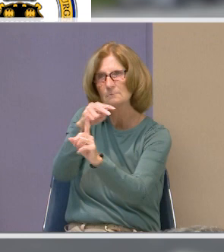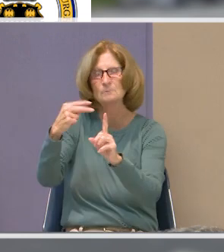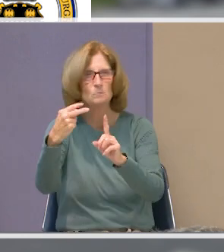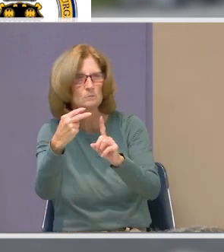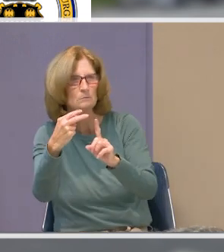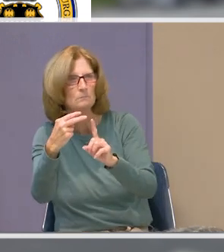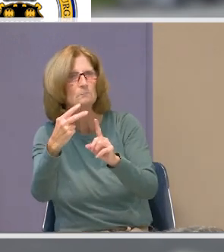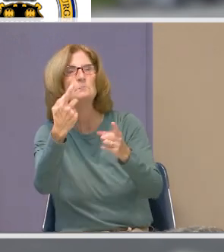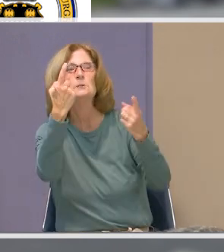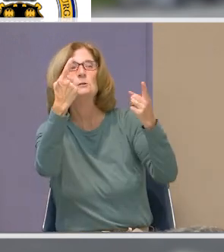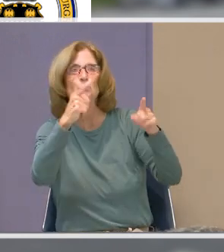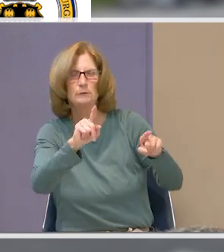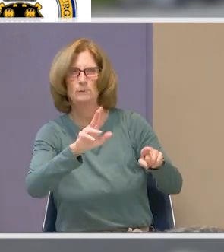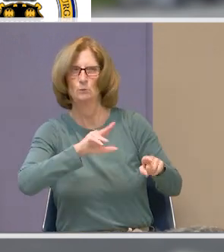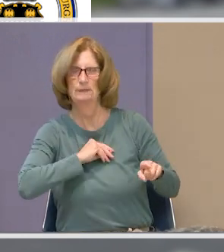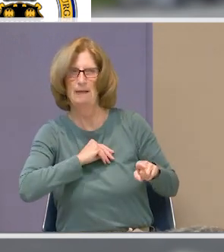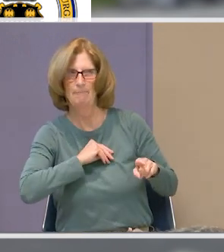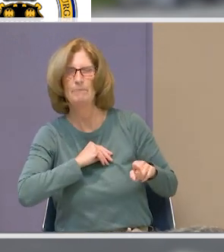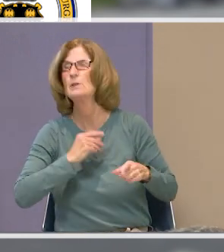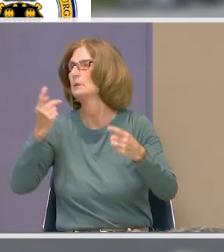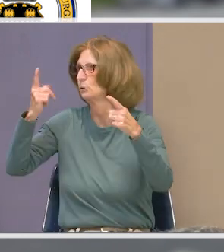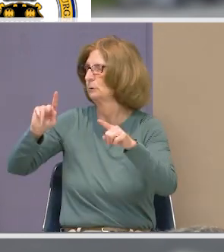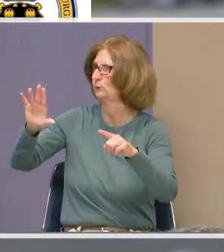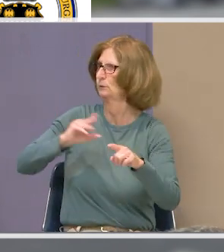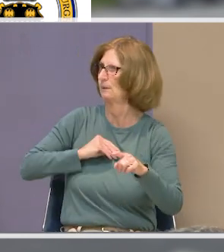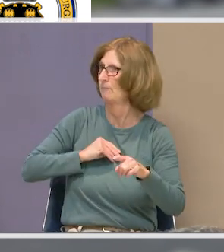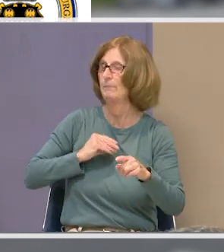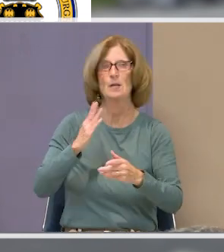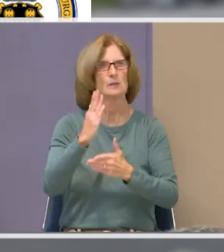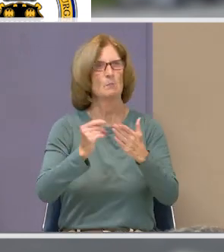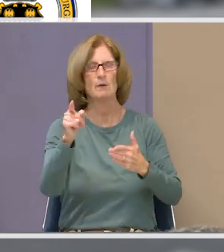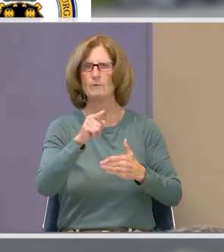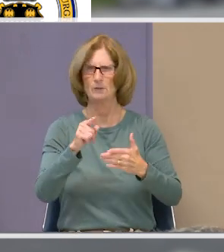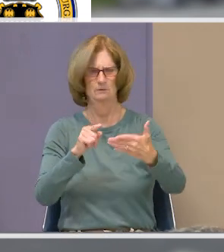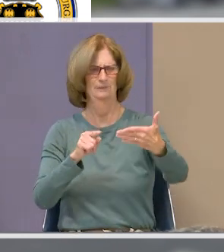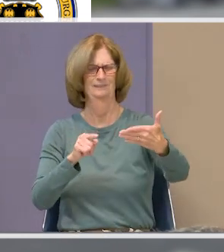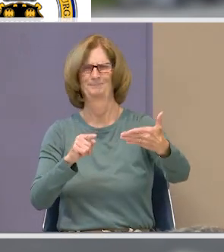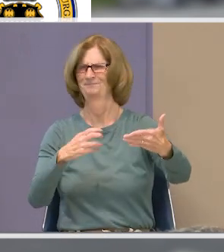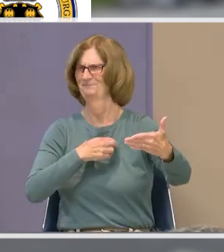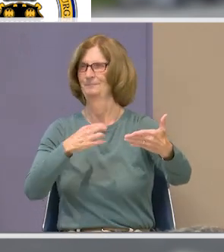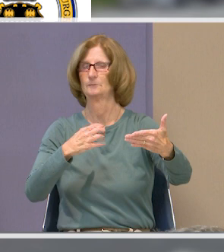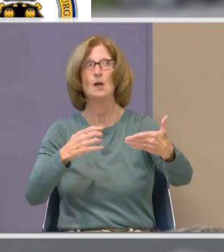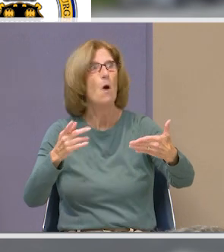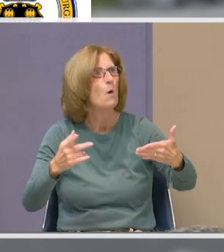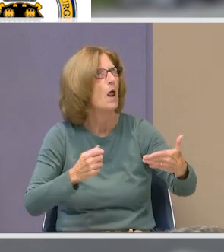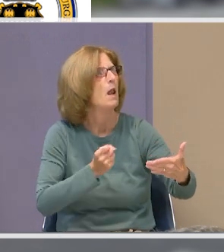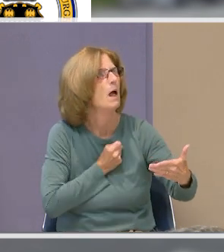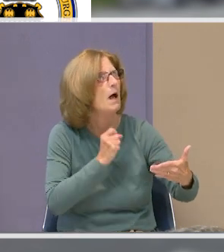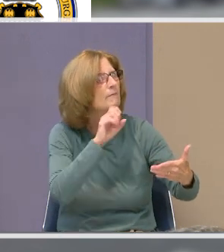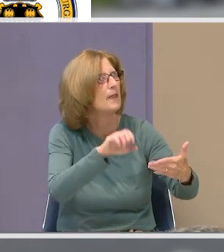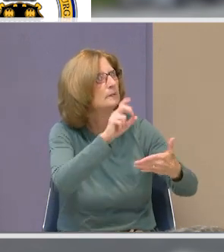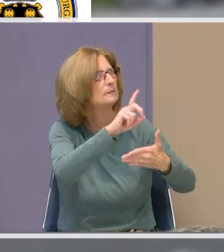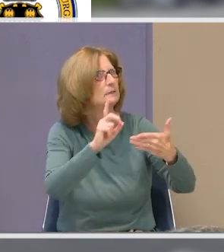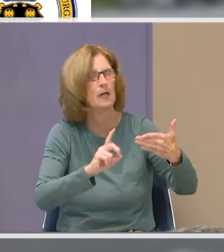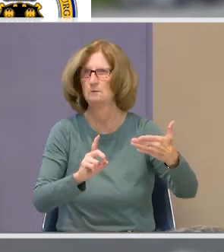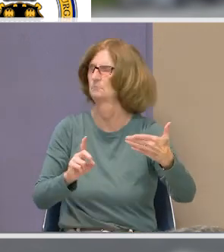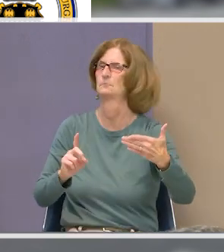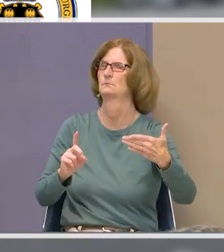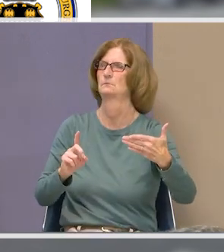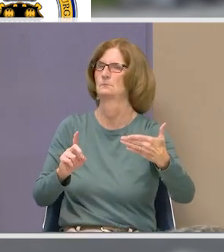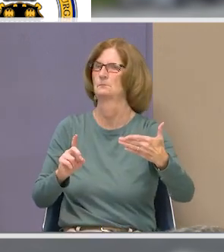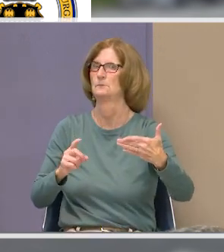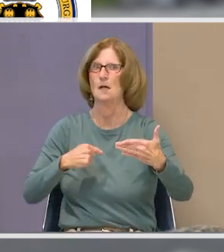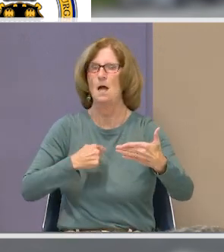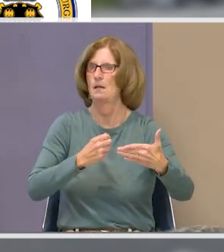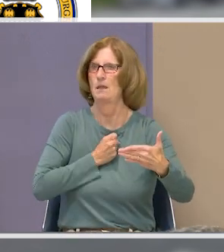agree to disagree in peace. You all may have objections with the design, you may love the design, you may like the design, and your neighbor